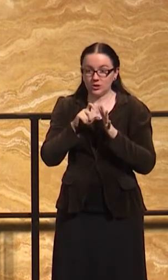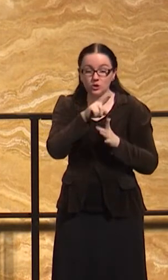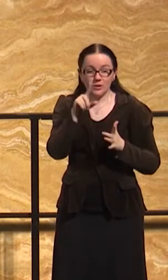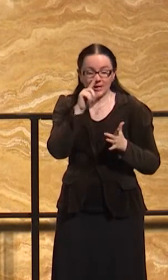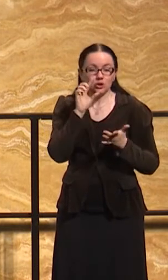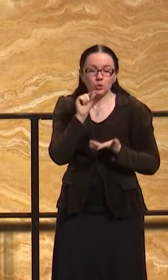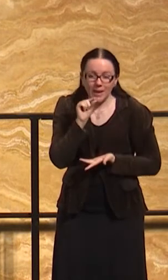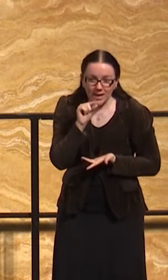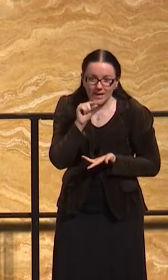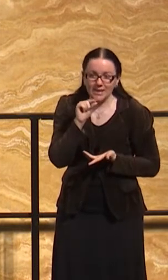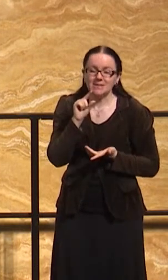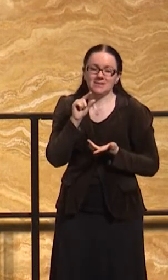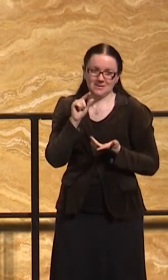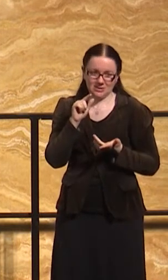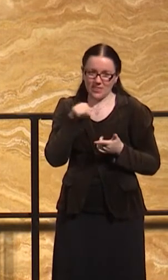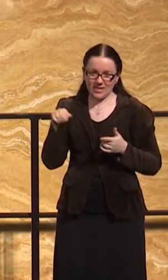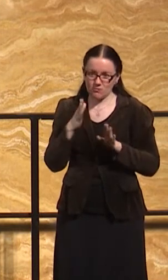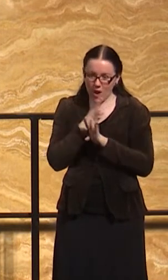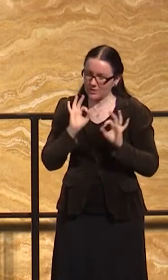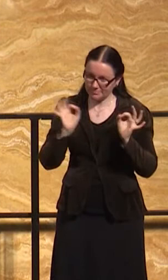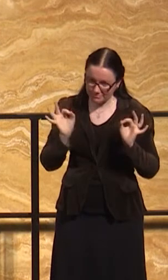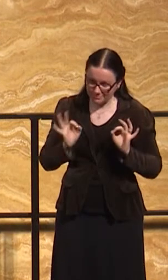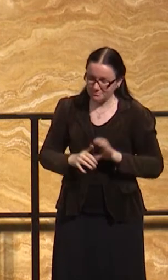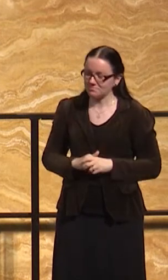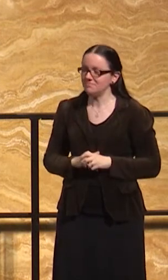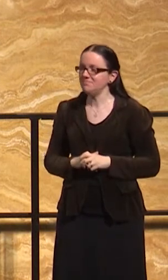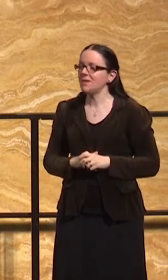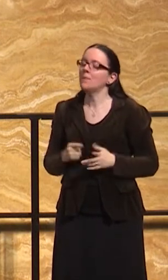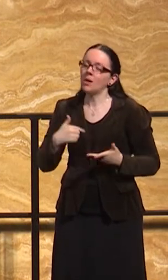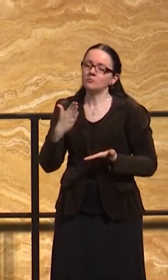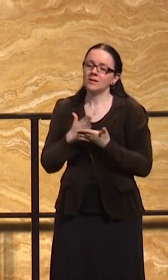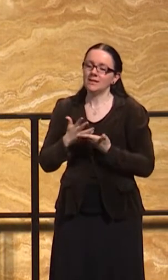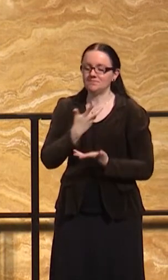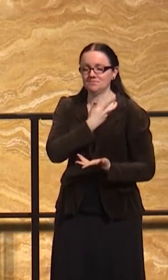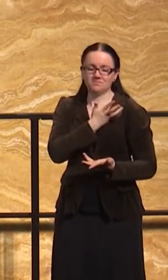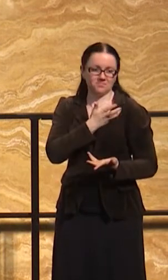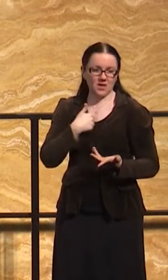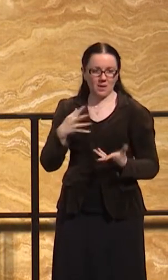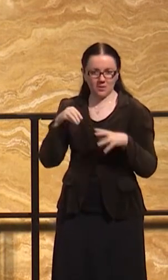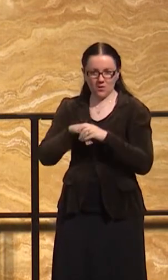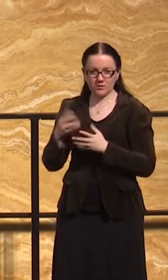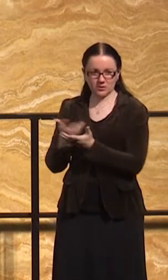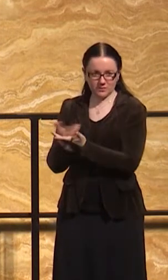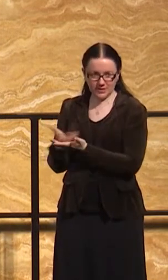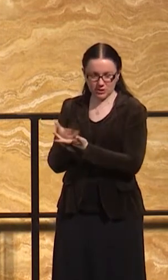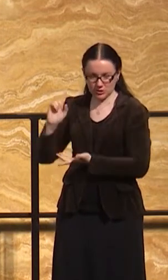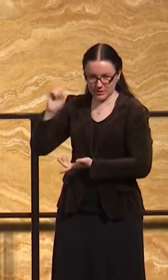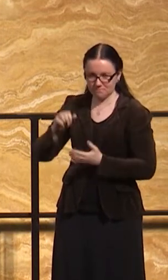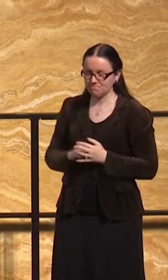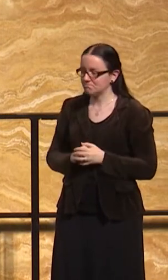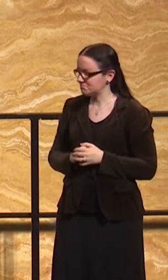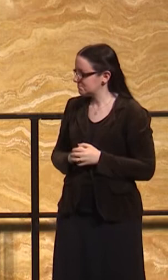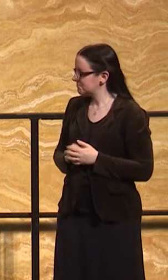well. It's a great honour to participate in this conversation this afternoon with two obvious